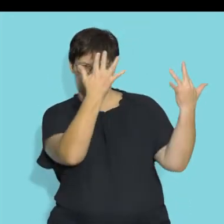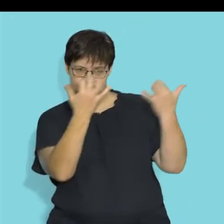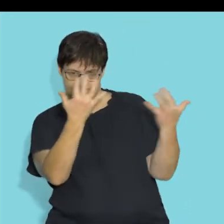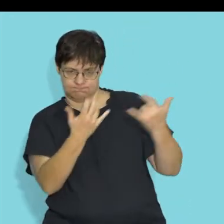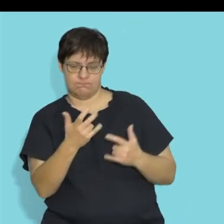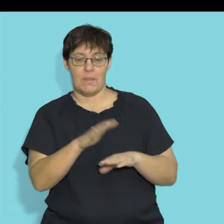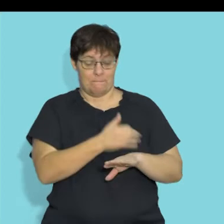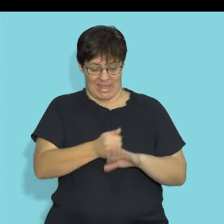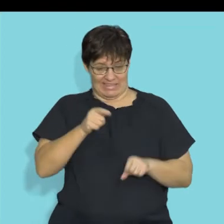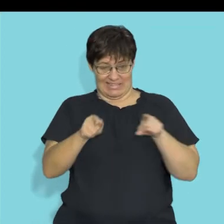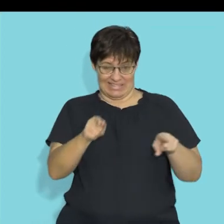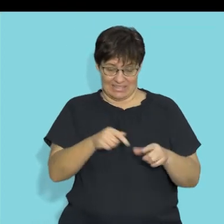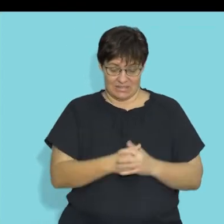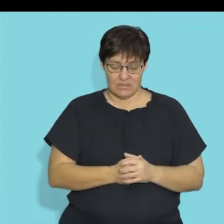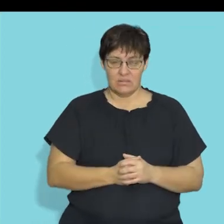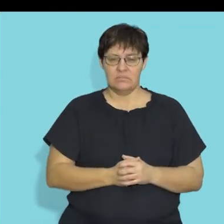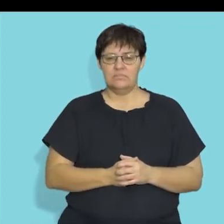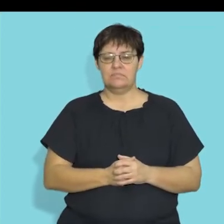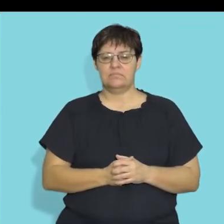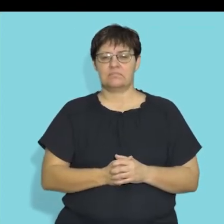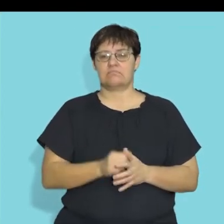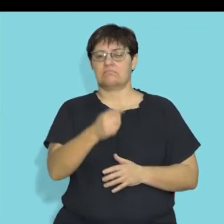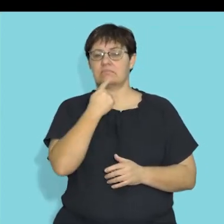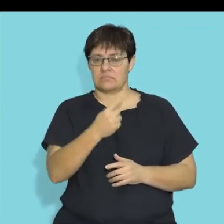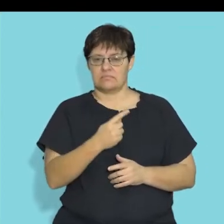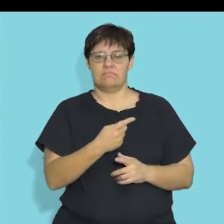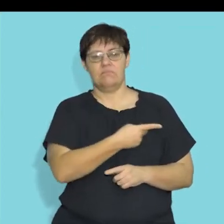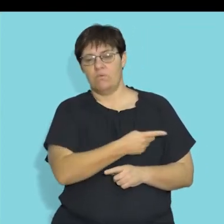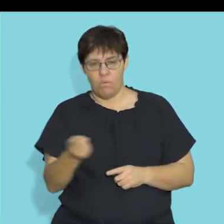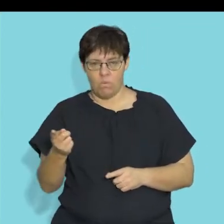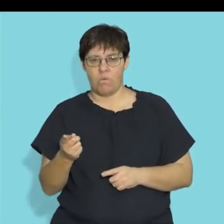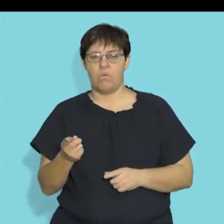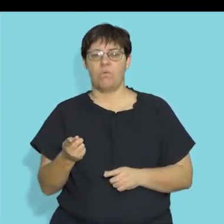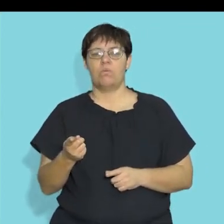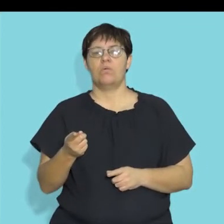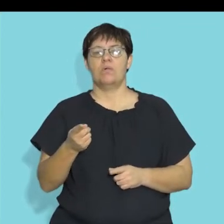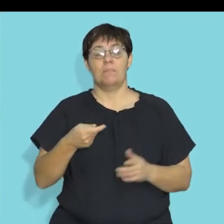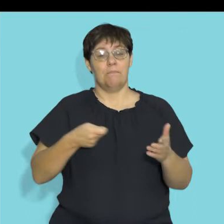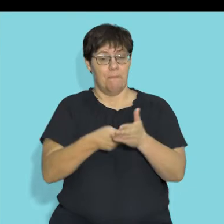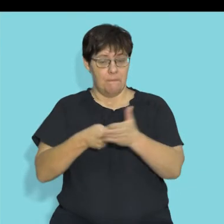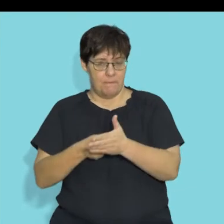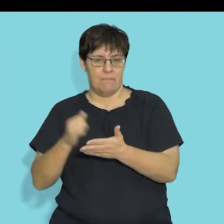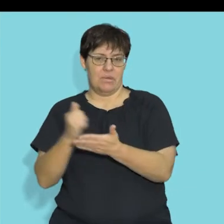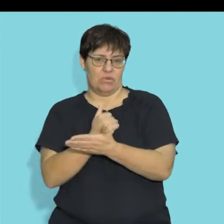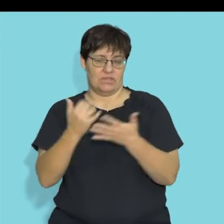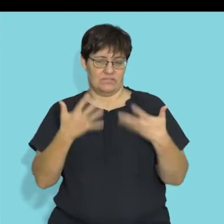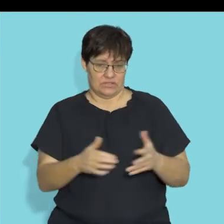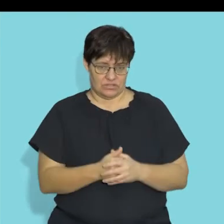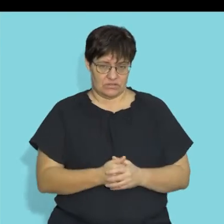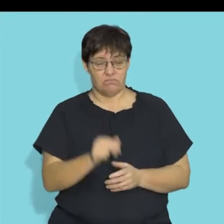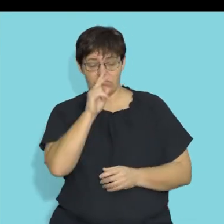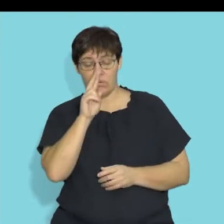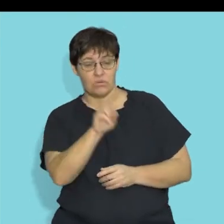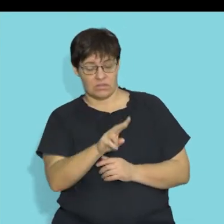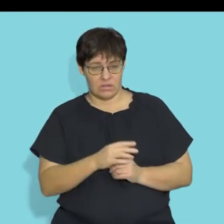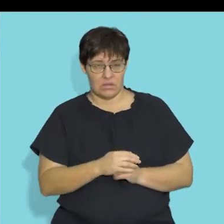certain calculations. Okay, so this one here says, all goods are purchased on credit. That means if you're looking